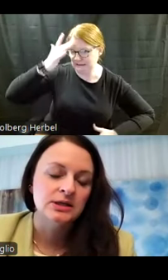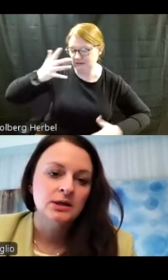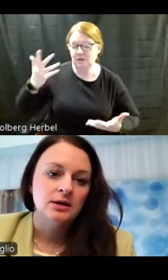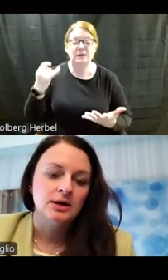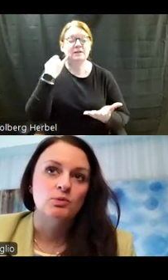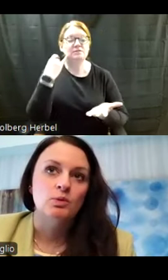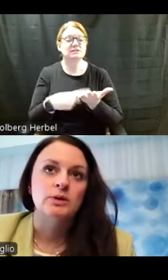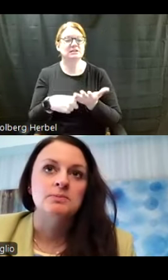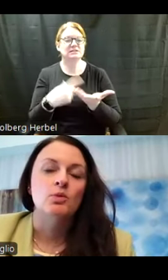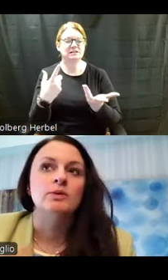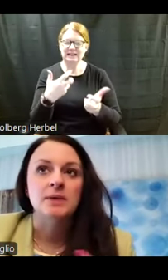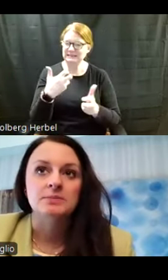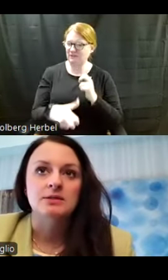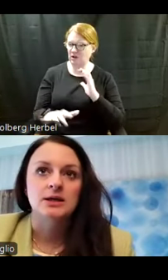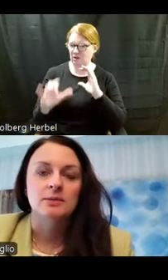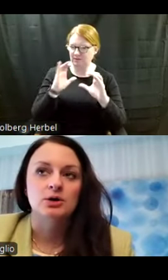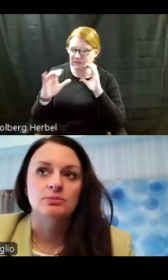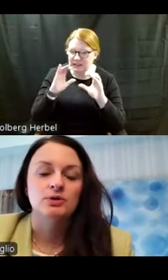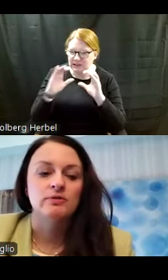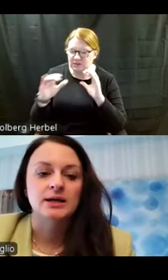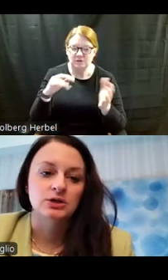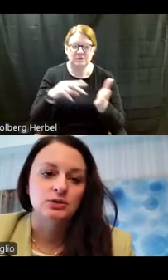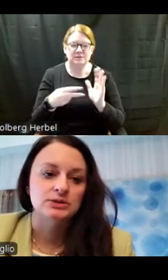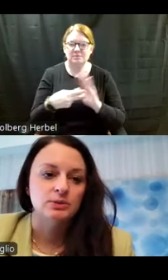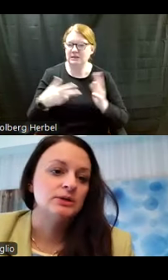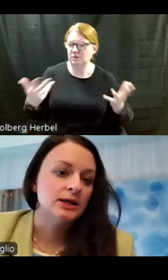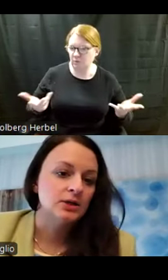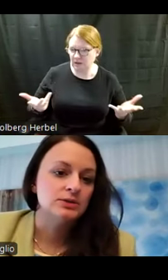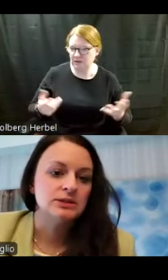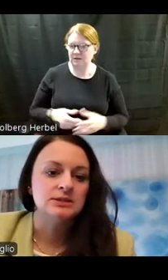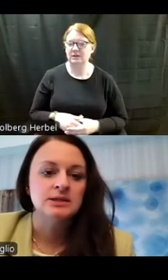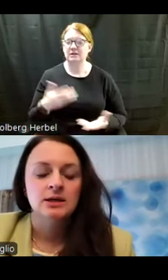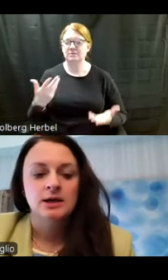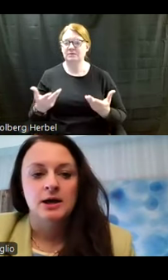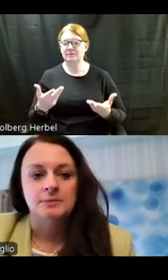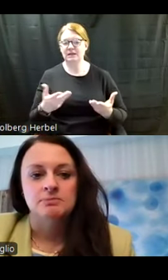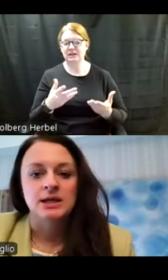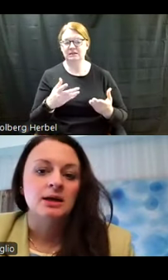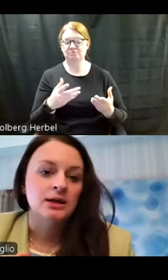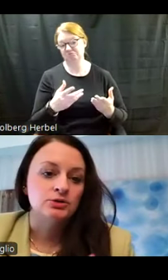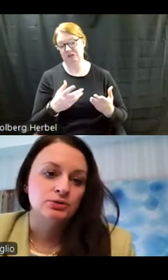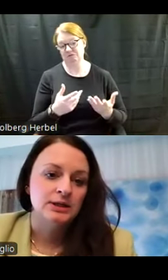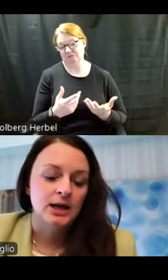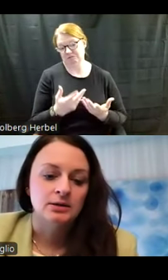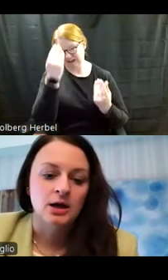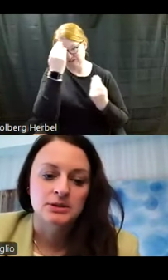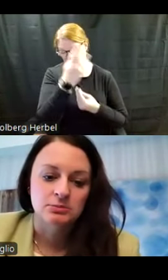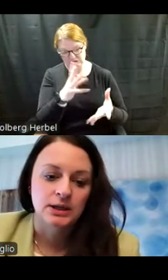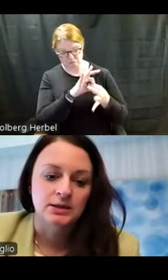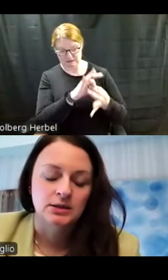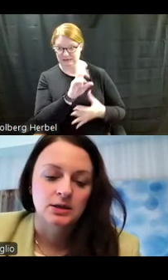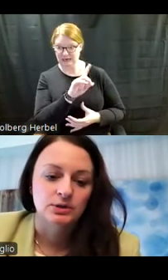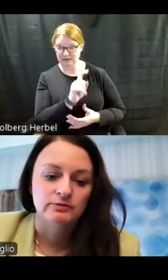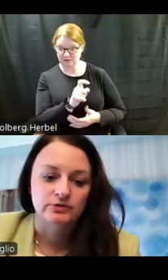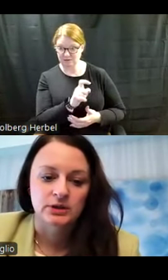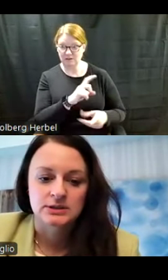conversations, while we might be thinking about providing news around a diagnosis, it truly can come into play